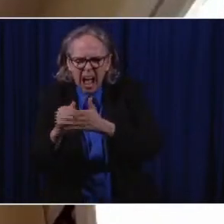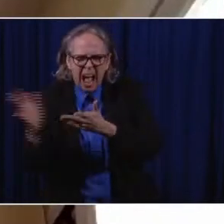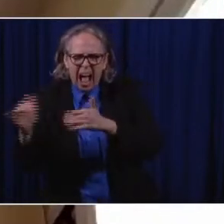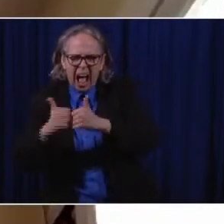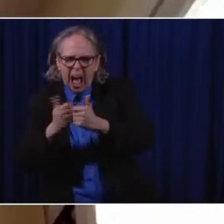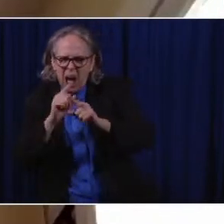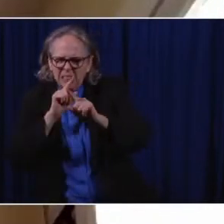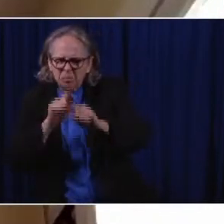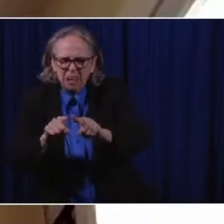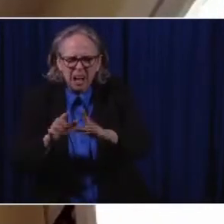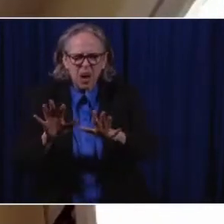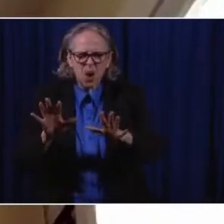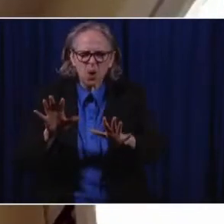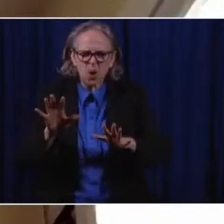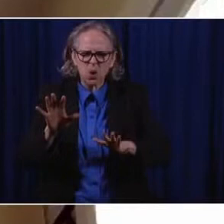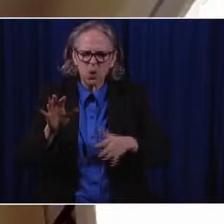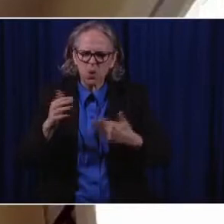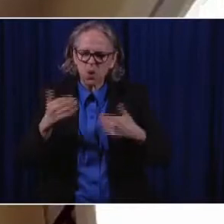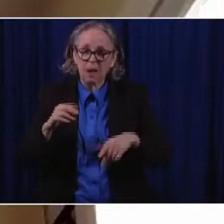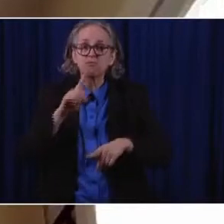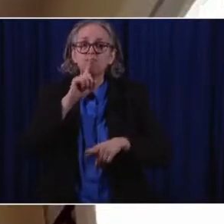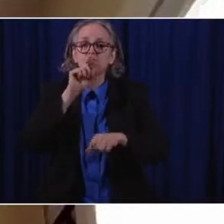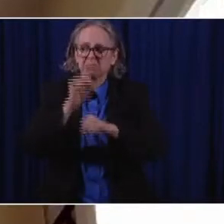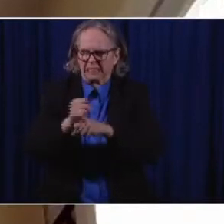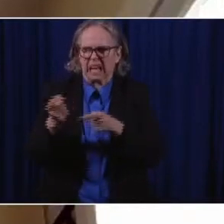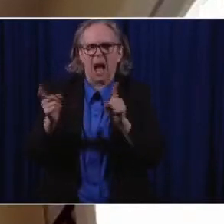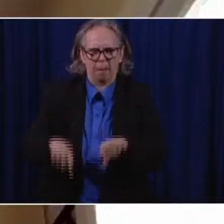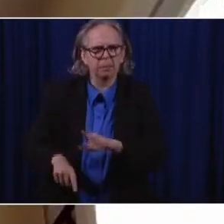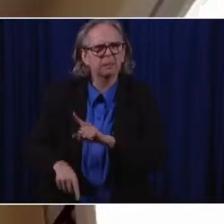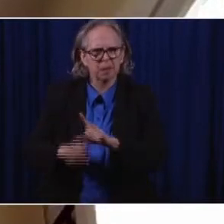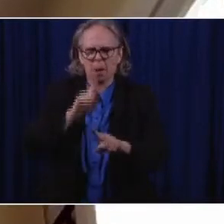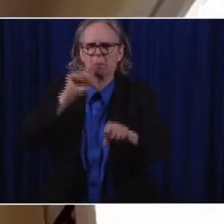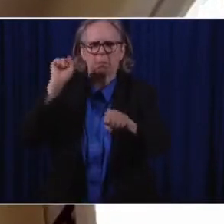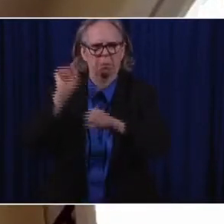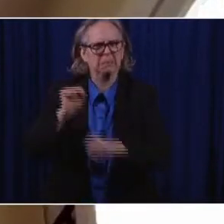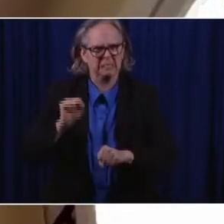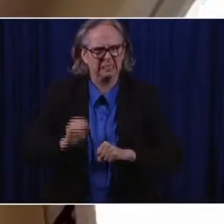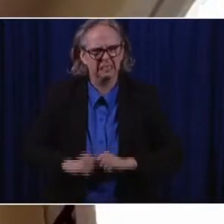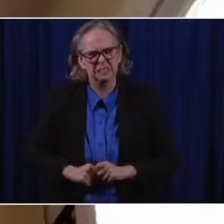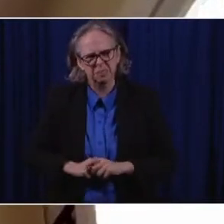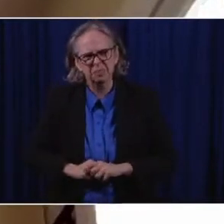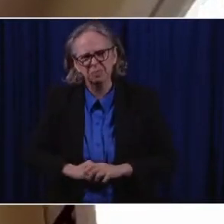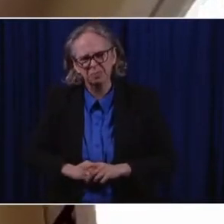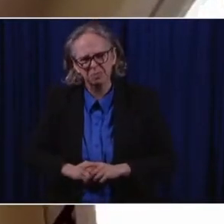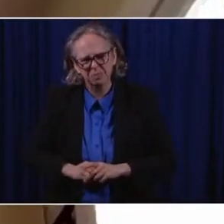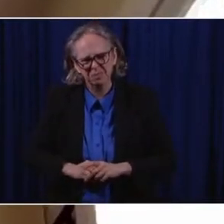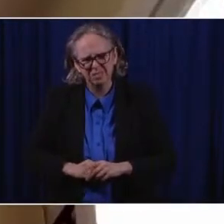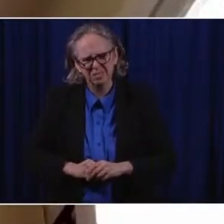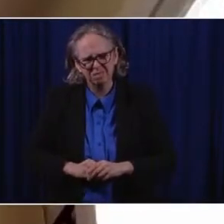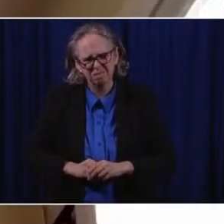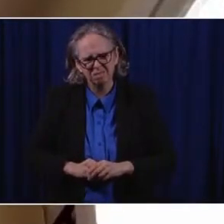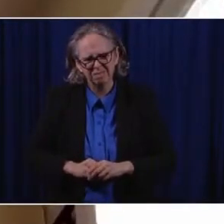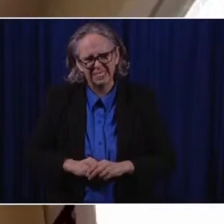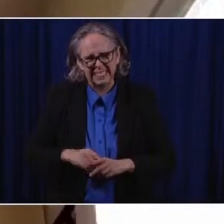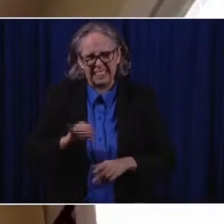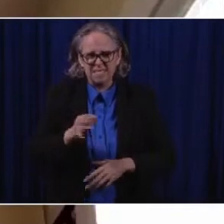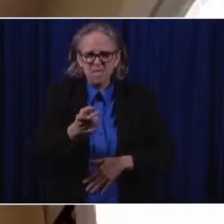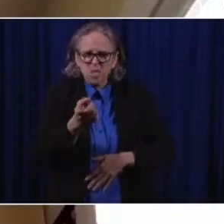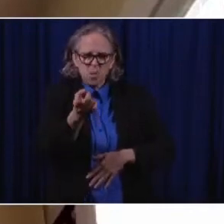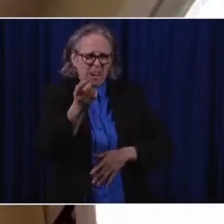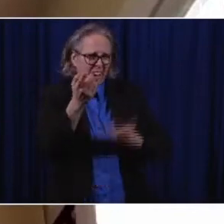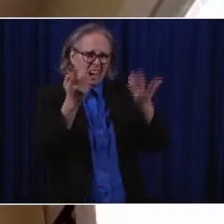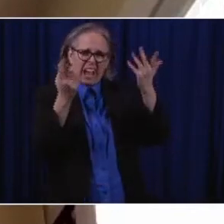real. Our hospitals are, anytime that you have a single diagnosis that is occupying